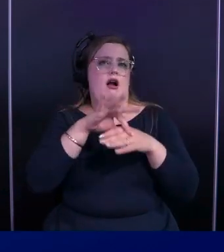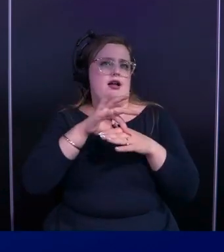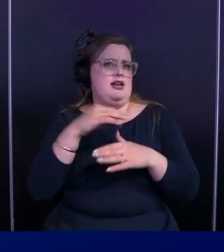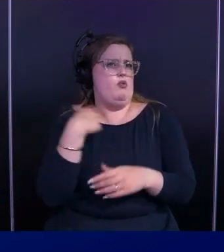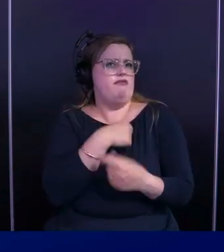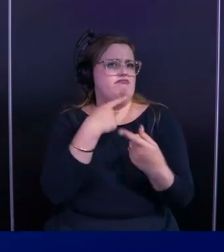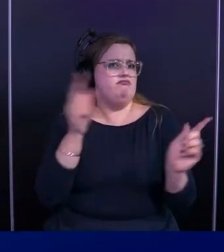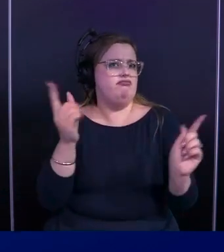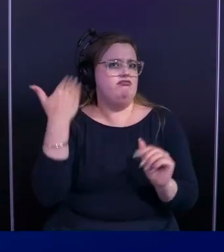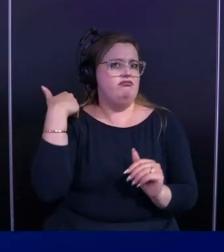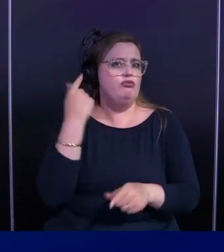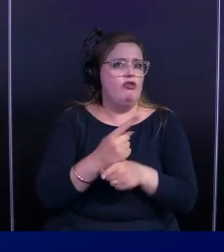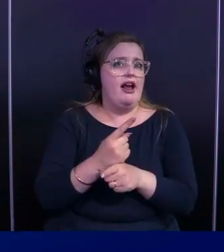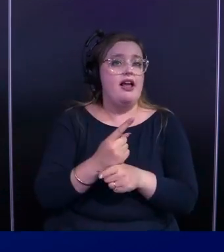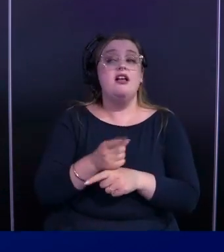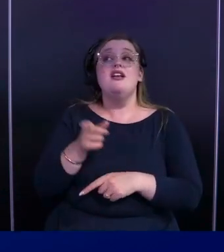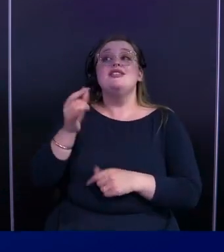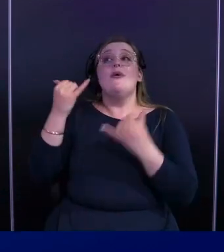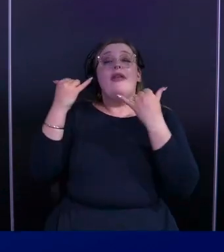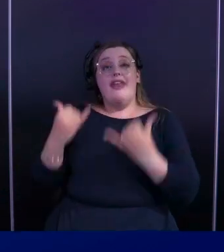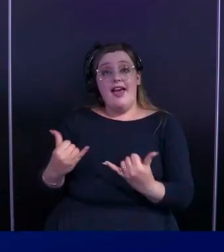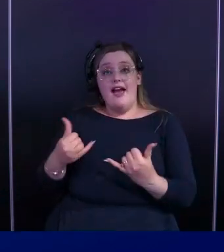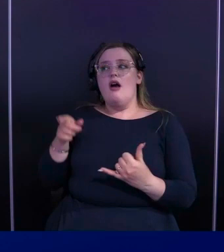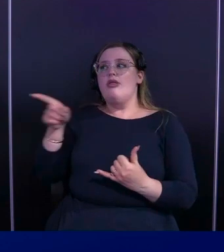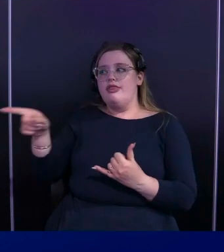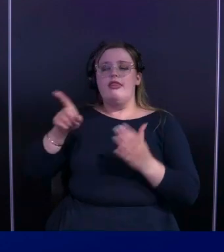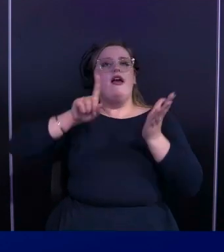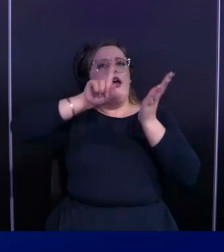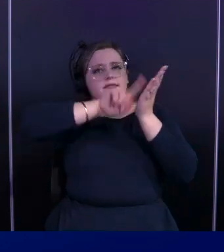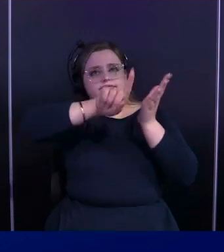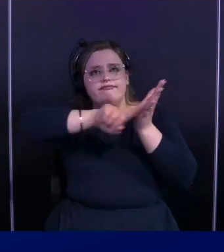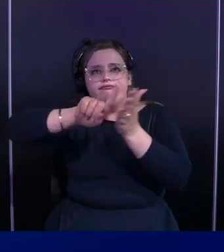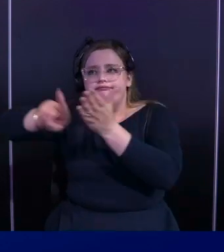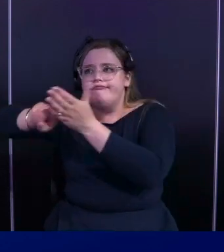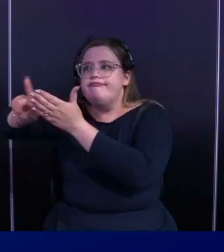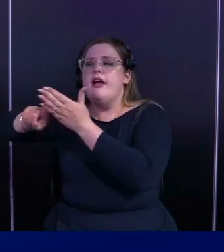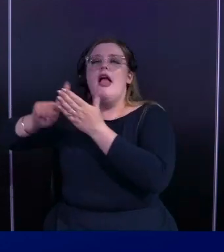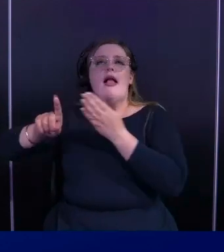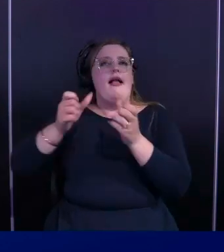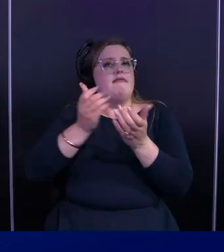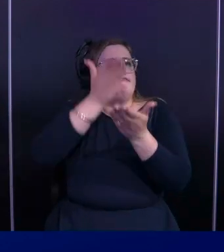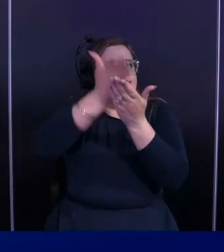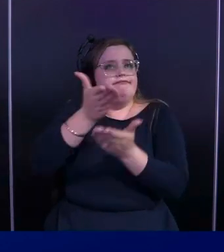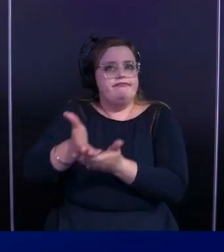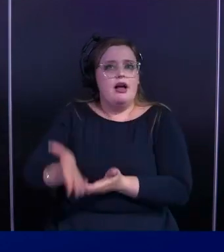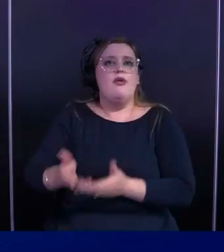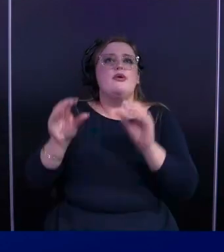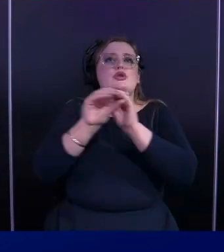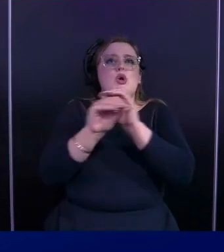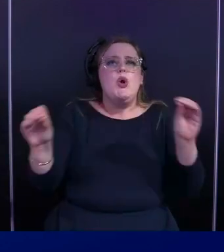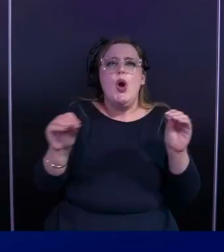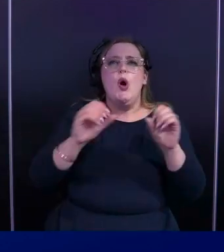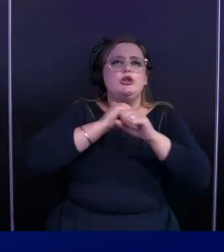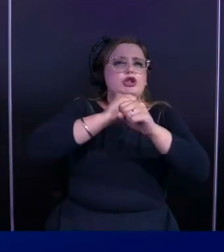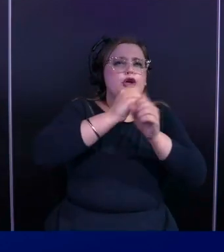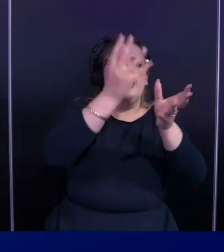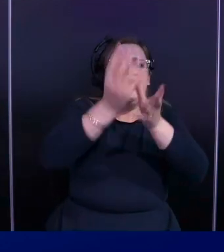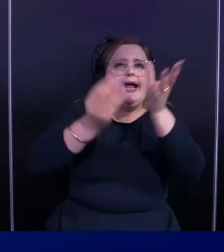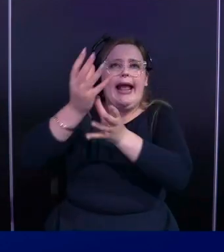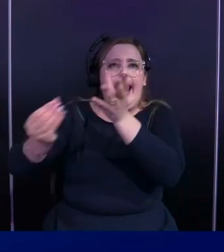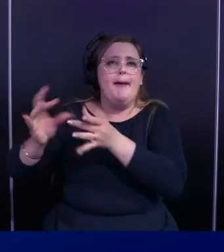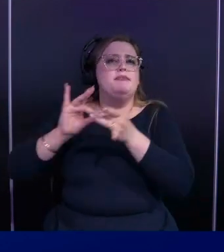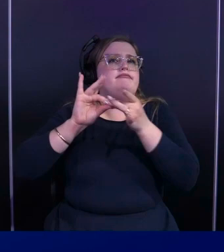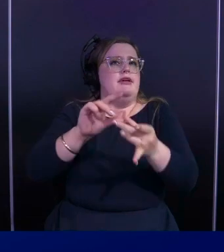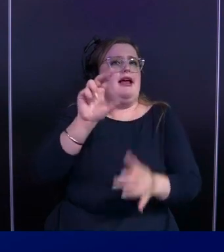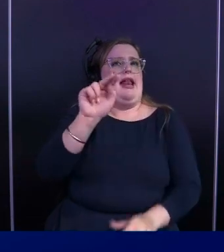in, validates that, it finds that there are no gaps in the security claims that we have made with the design of the Nitro system. So that's what